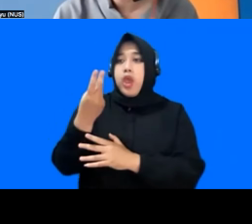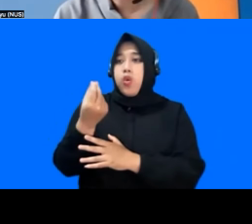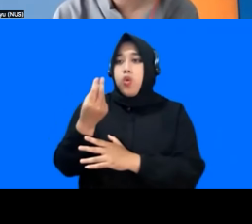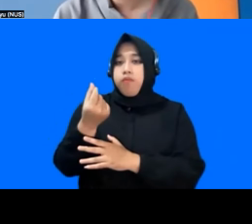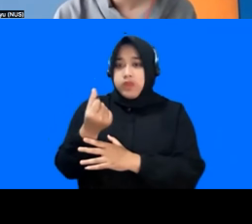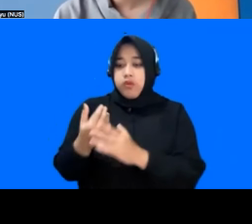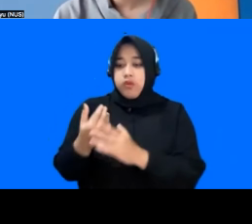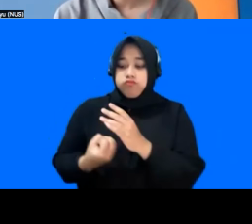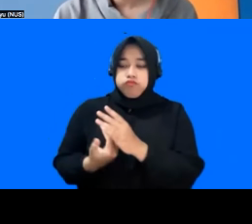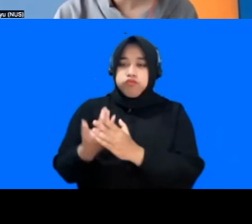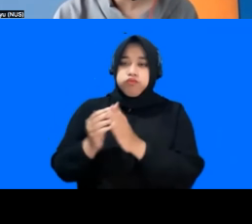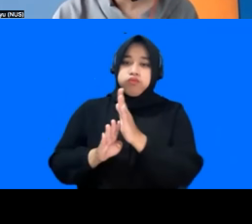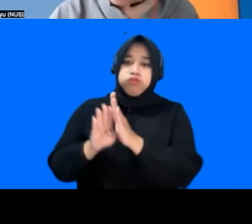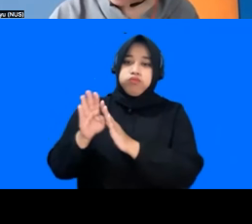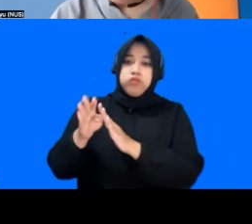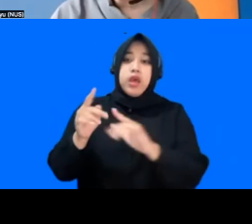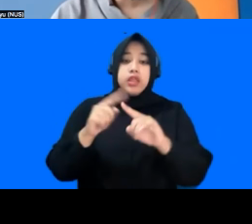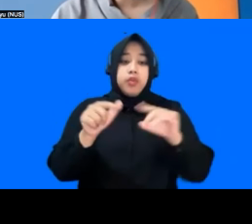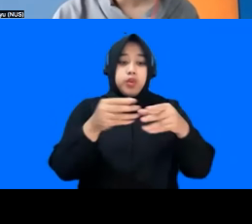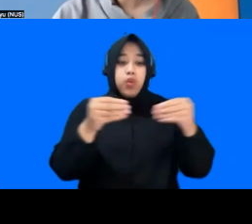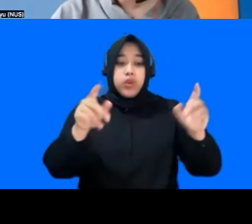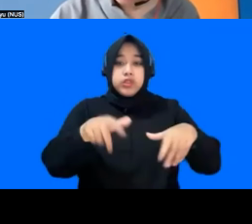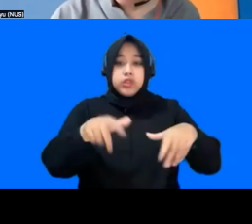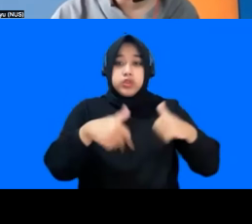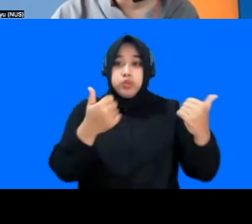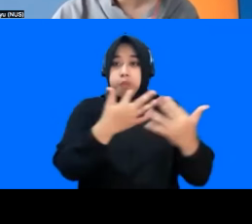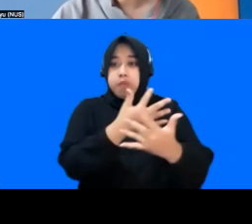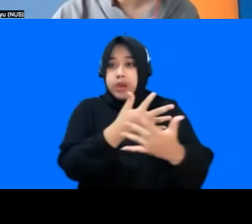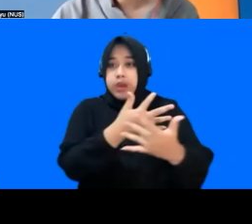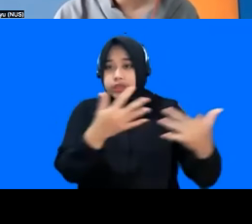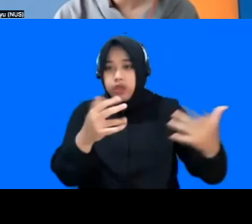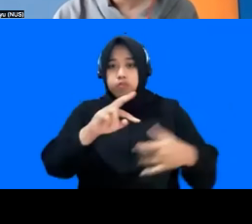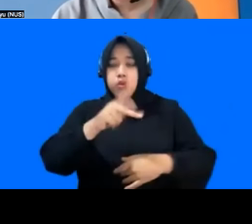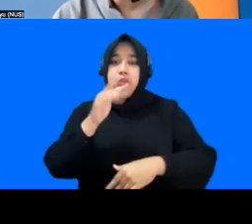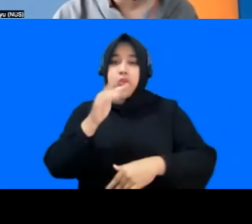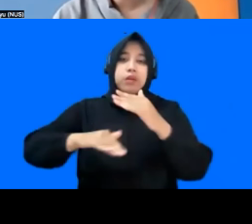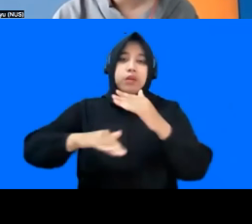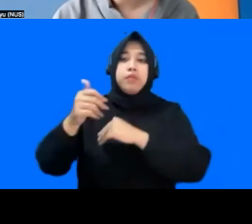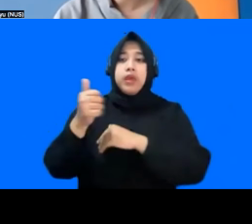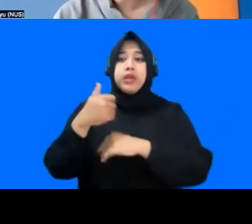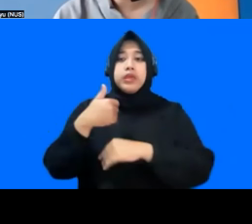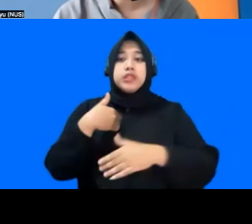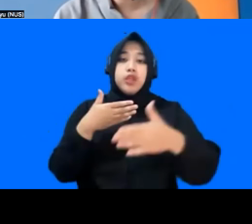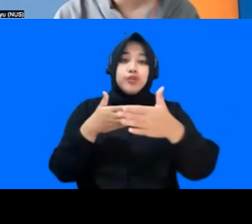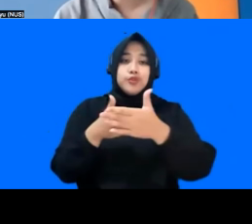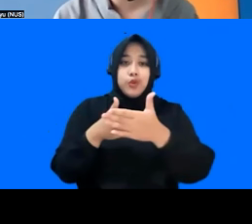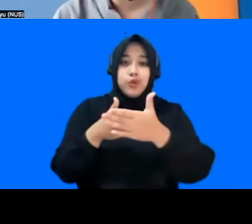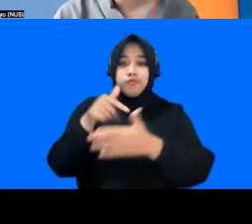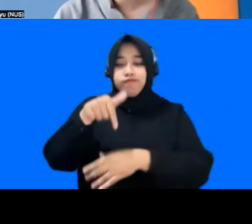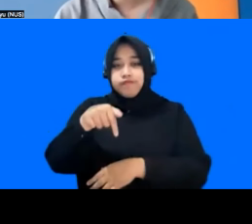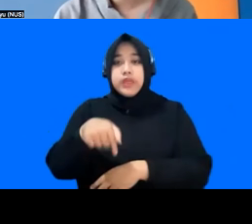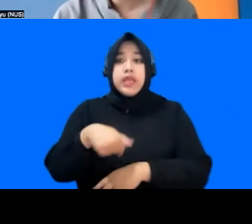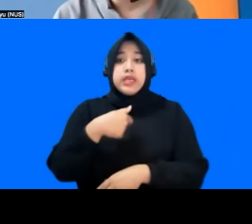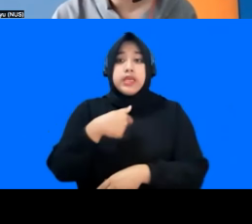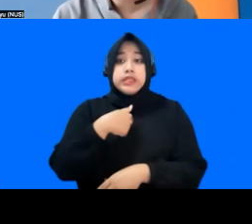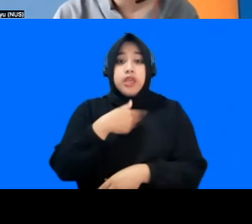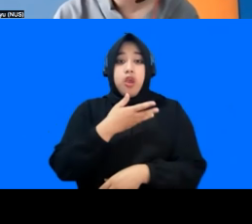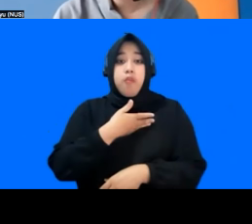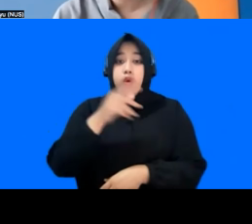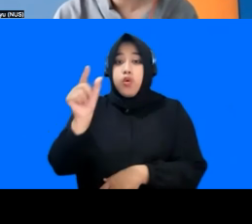all people, right? I'm going to stop here, and I would really like to invite you to reach out and